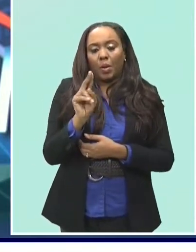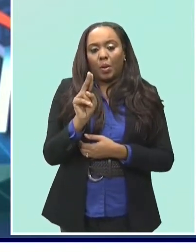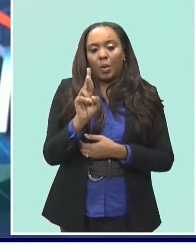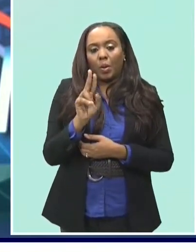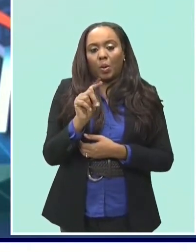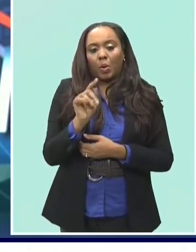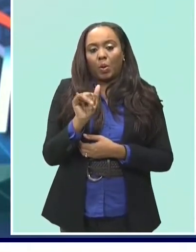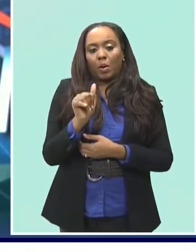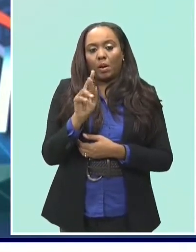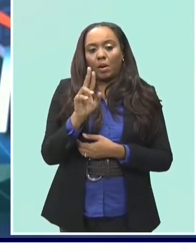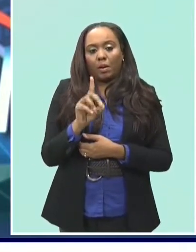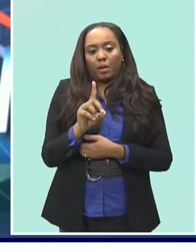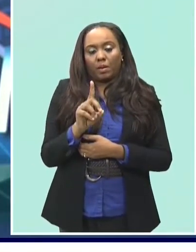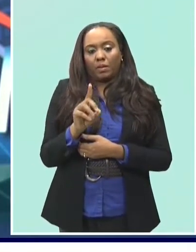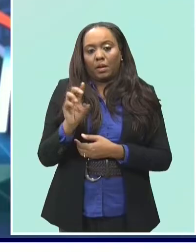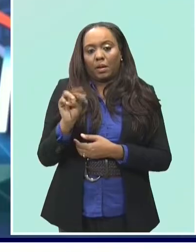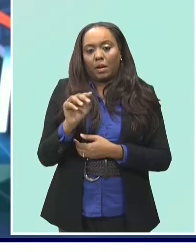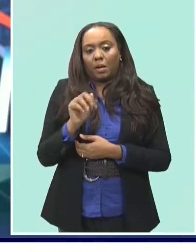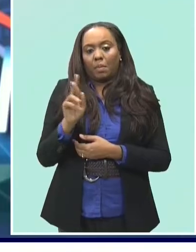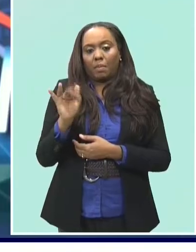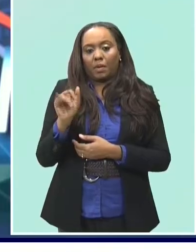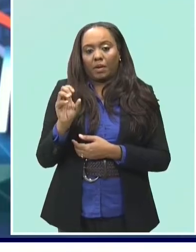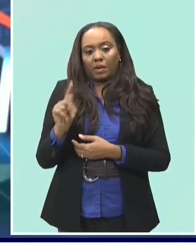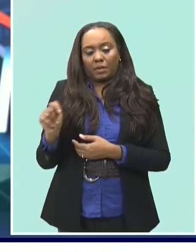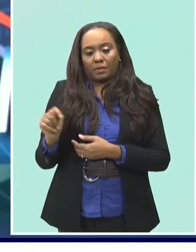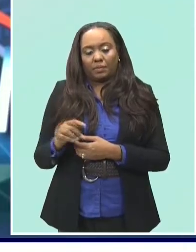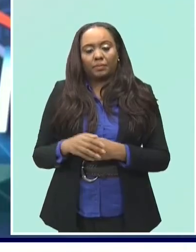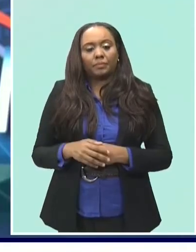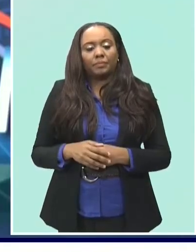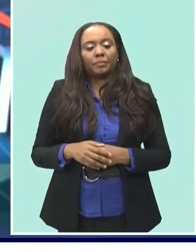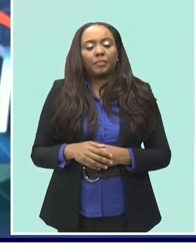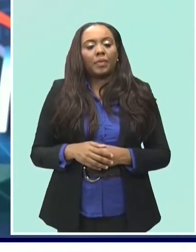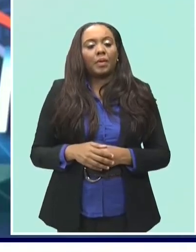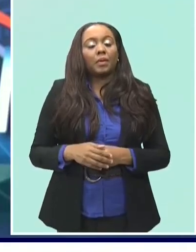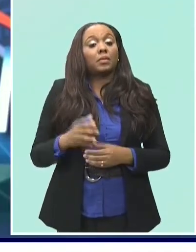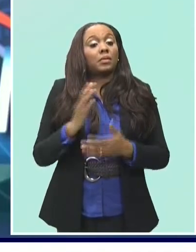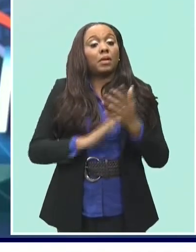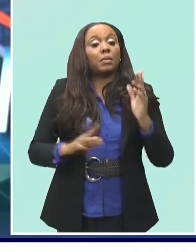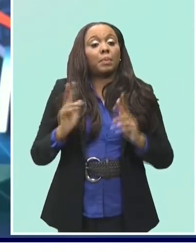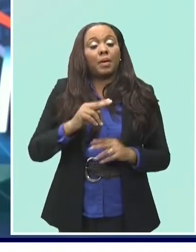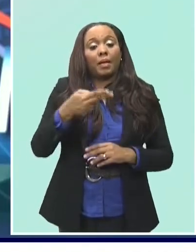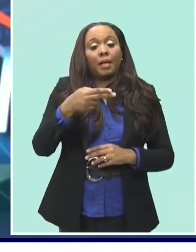Blockchain tech specialist Roland Hagen says banks are falling prey to hackers as well.